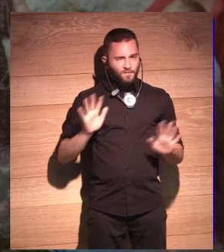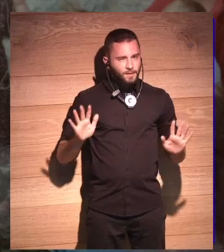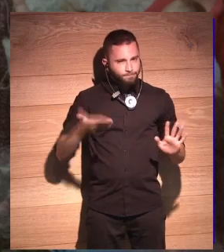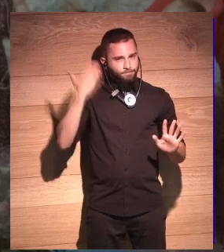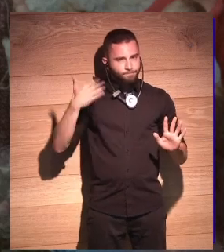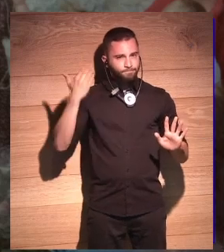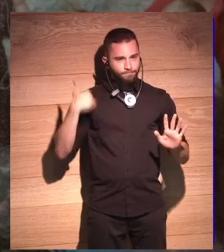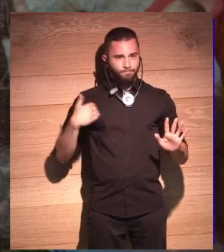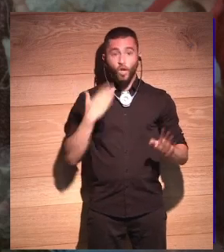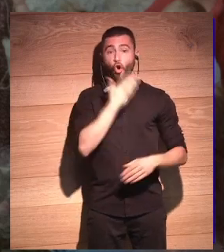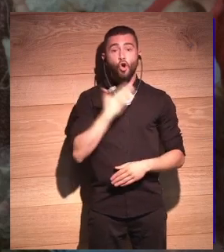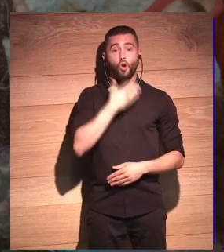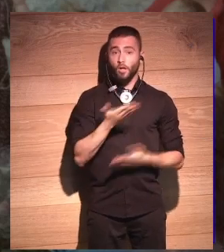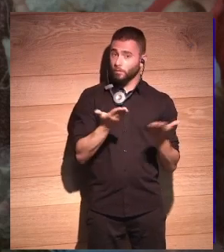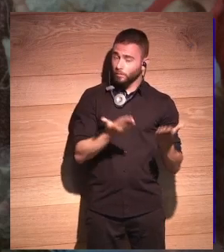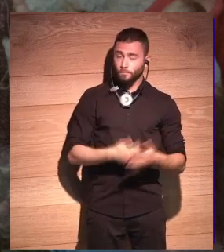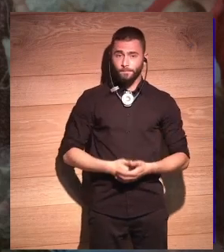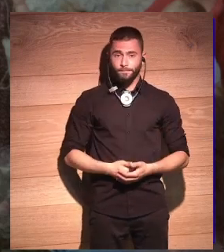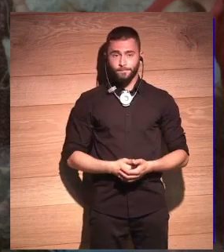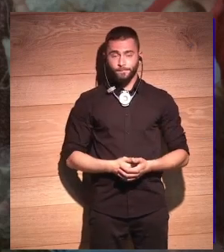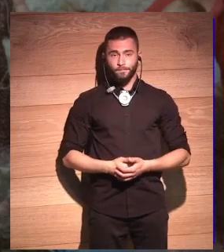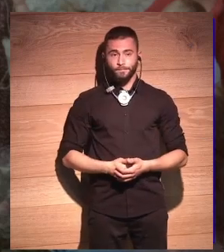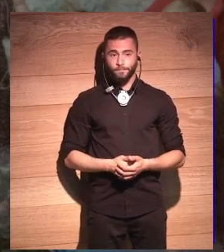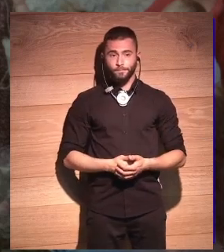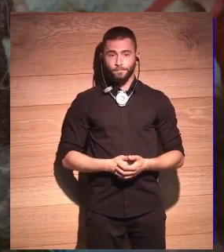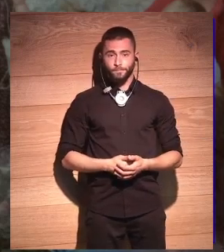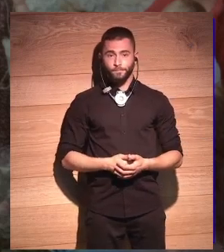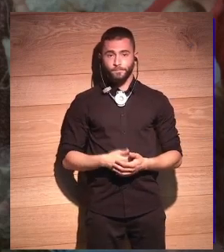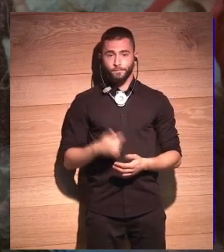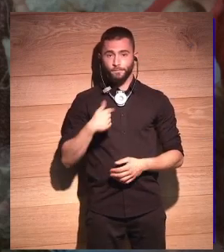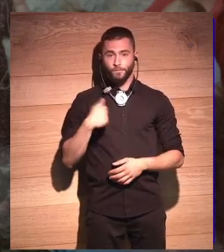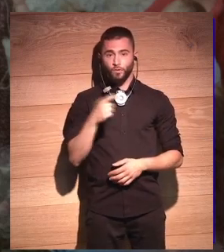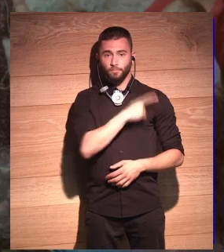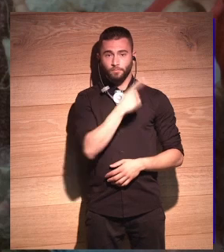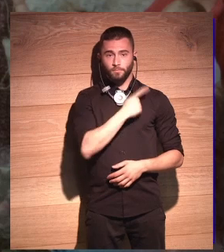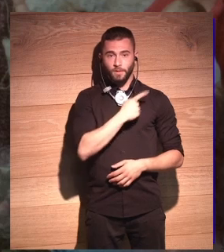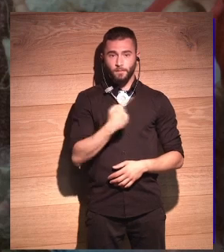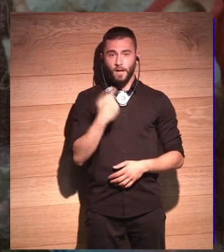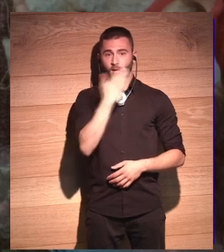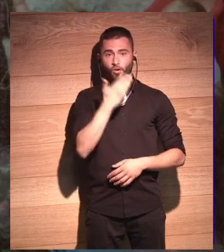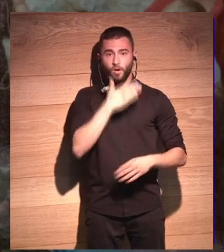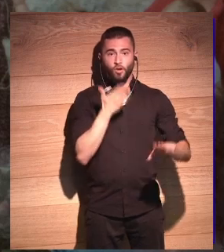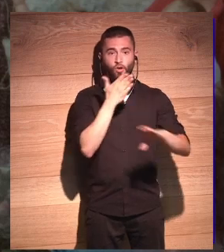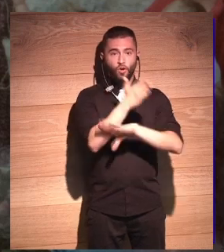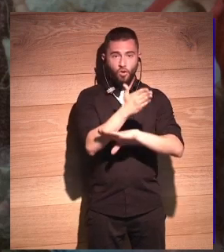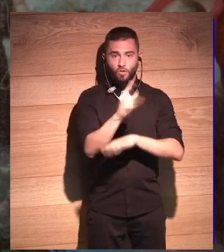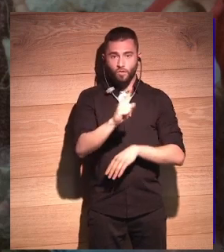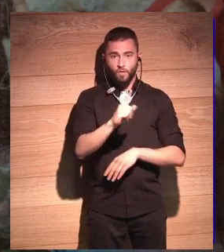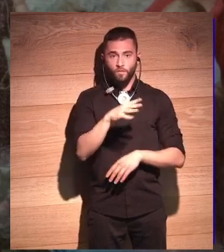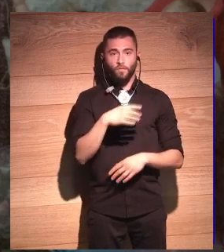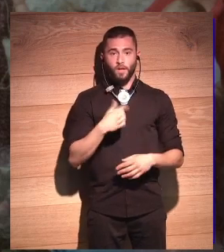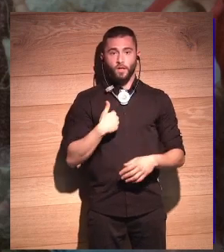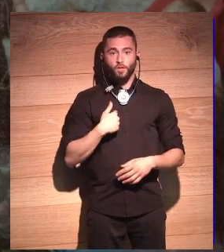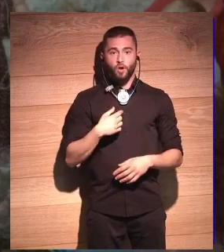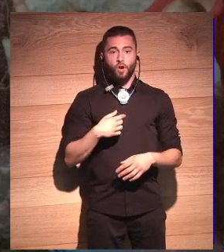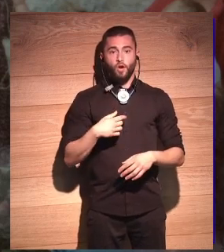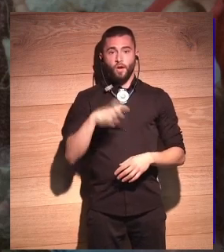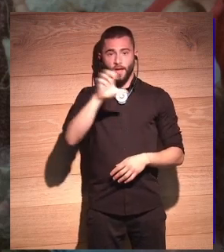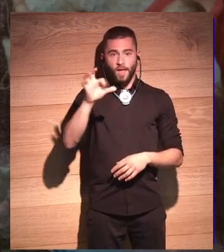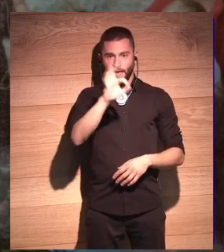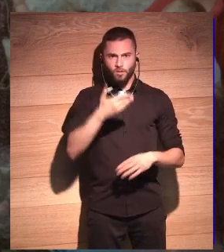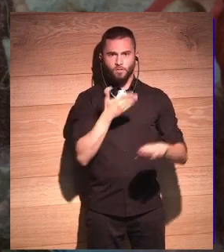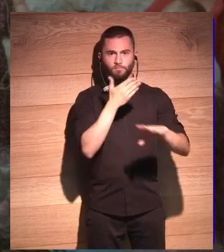school. I didn't go to primary school. I went to secondary school when I was 11 because I wanted to, because I was tired of